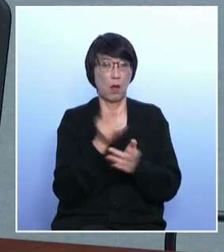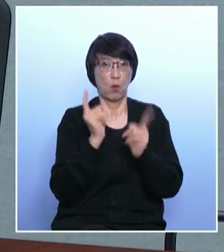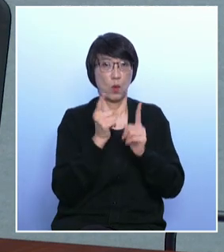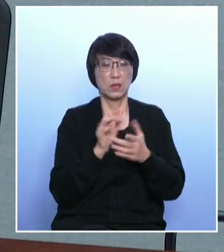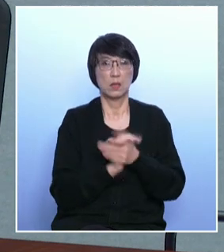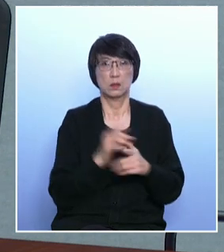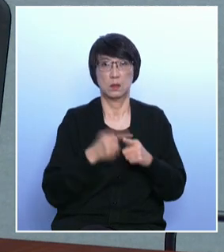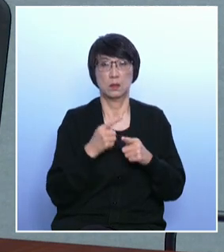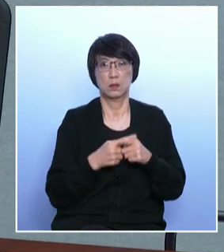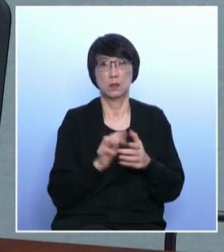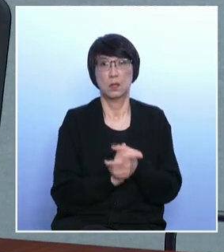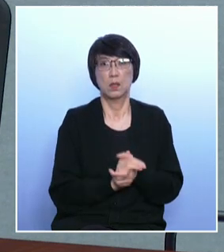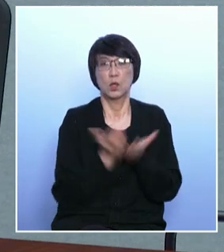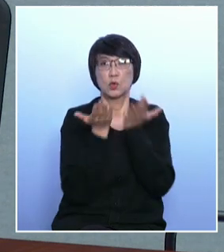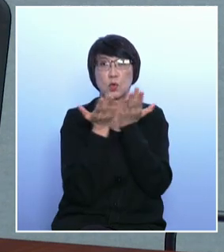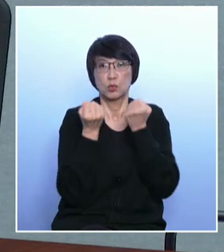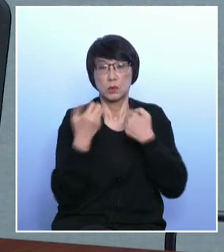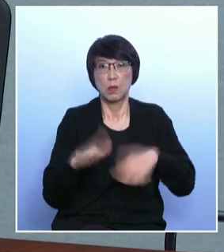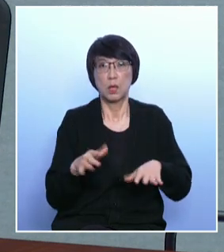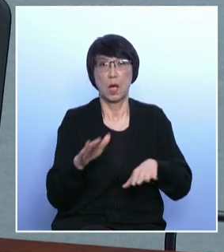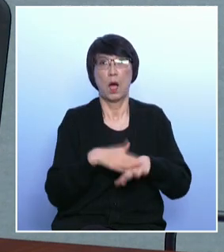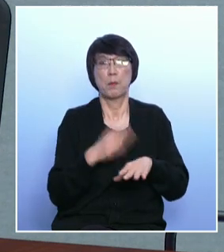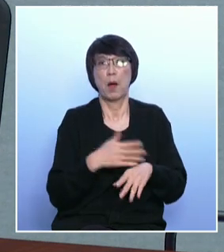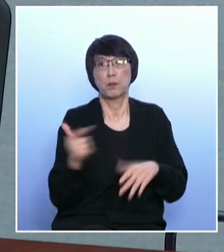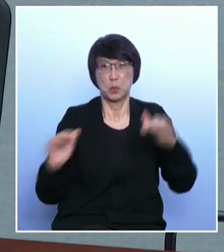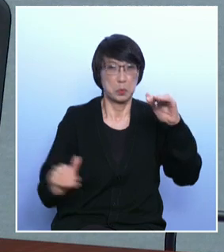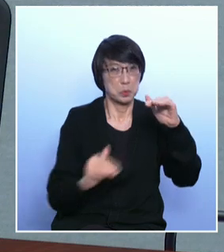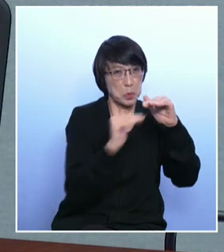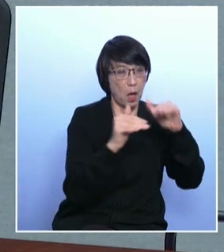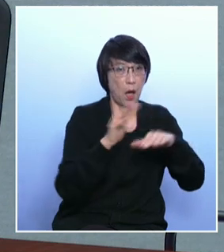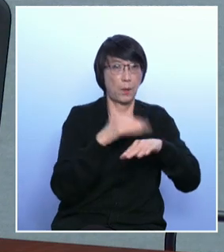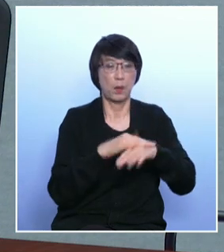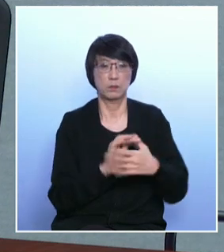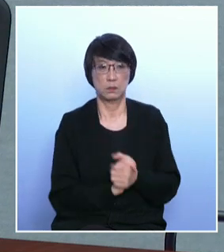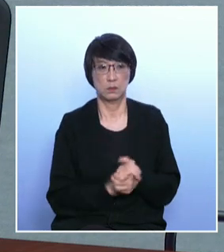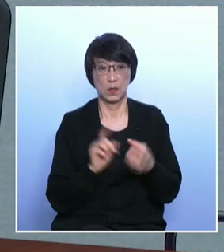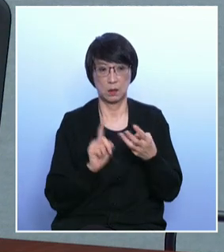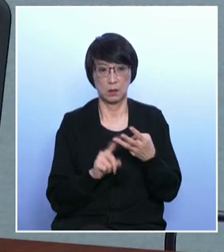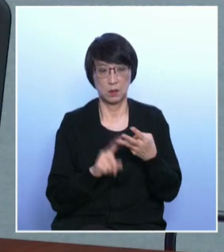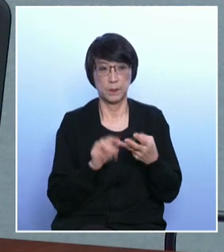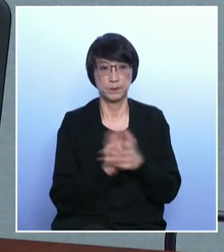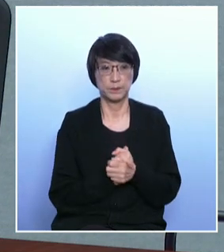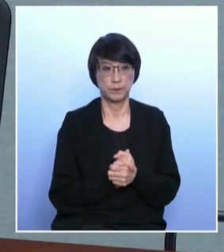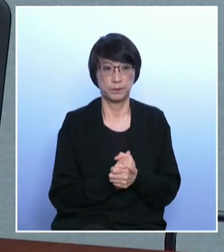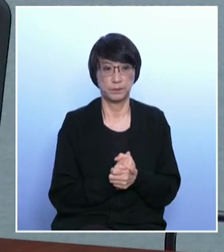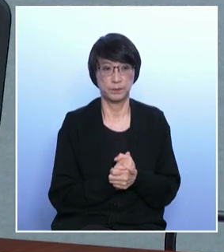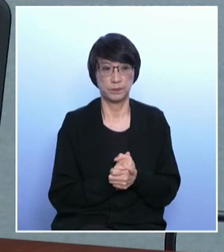to further increase or to further expand the number of medical training places?